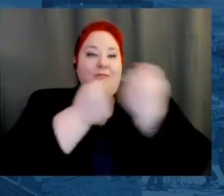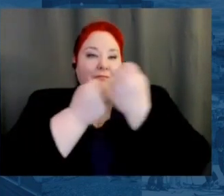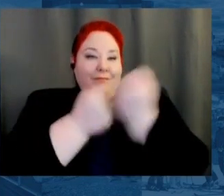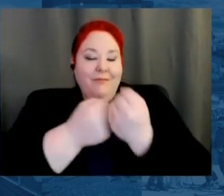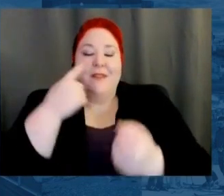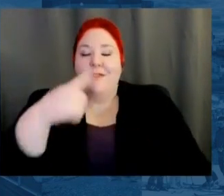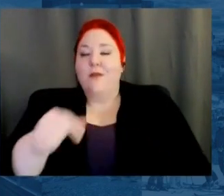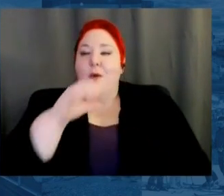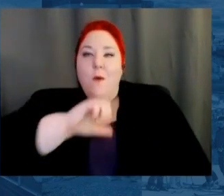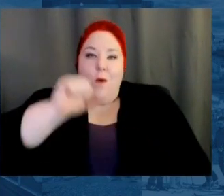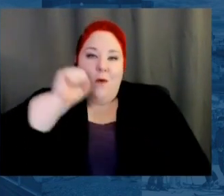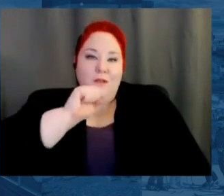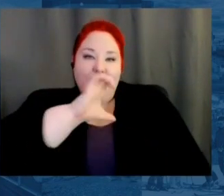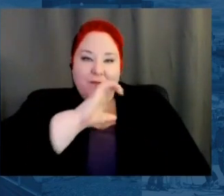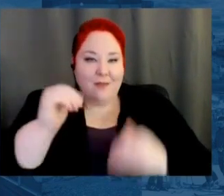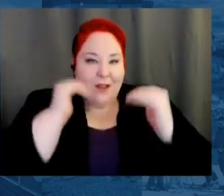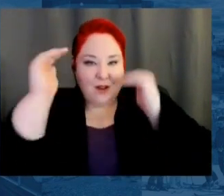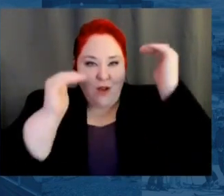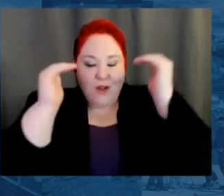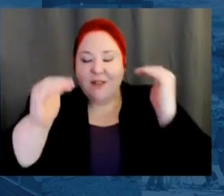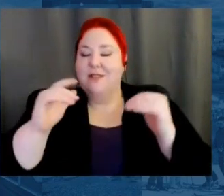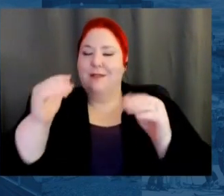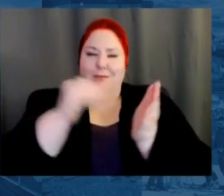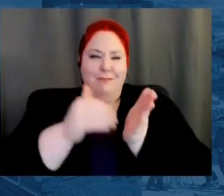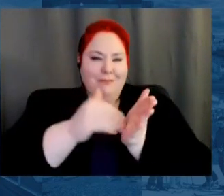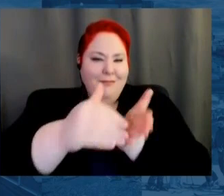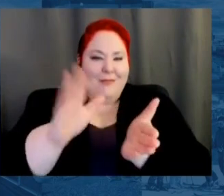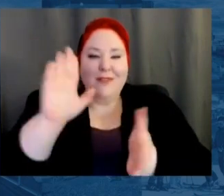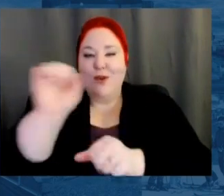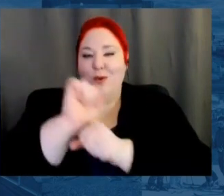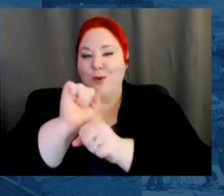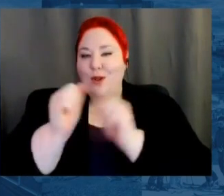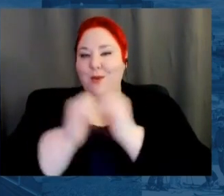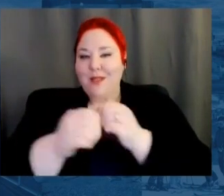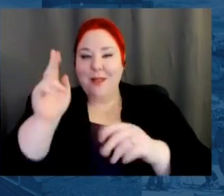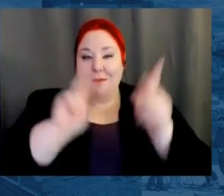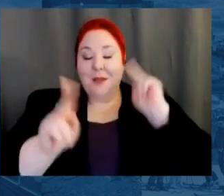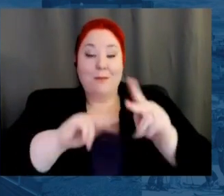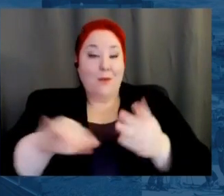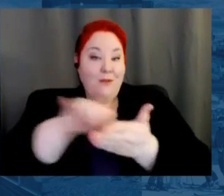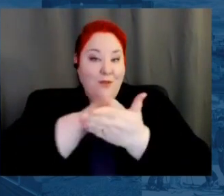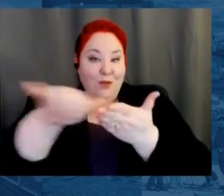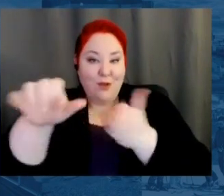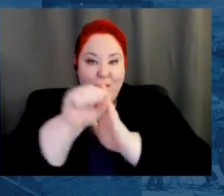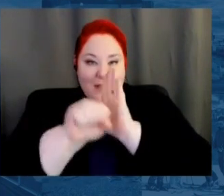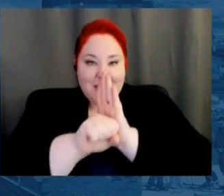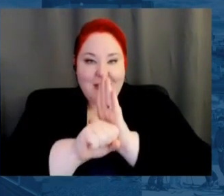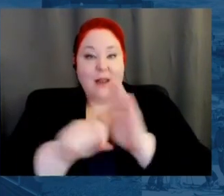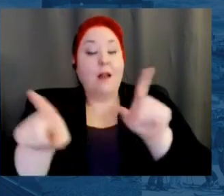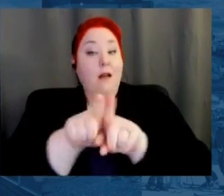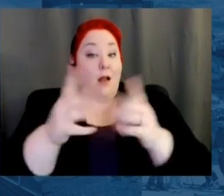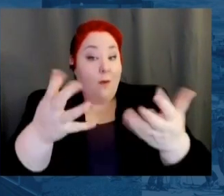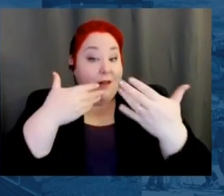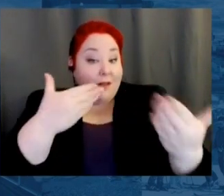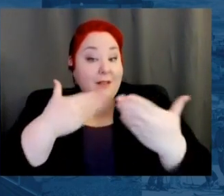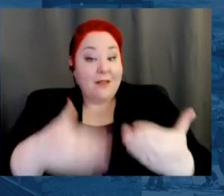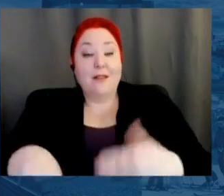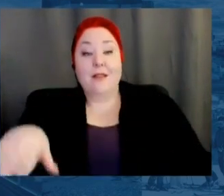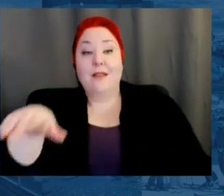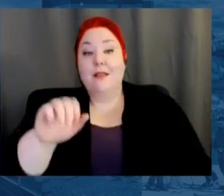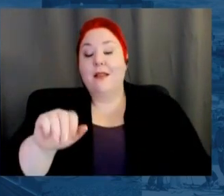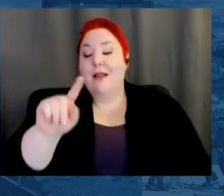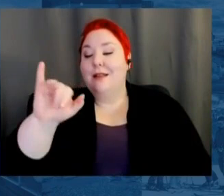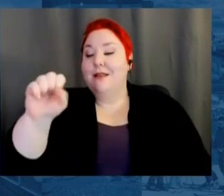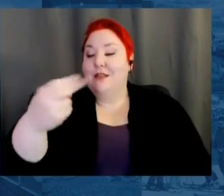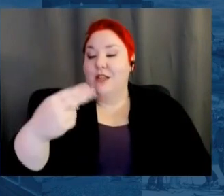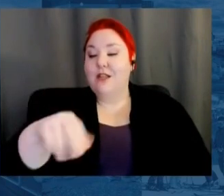again in her long career of working for the people of New York State. I also want to thank our AG, Tish James.